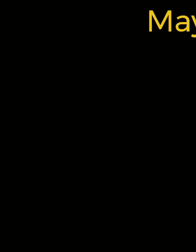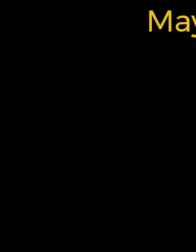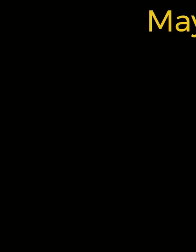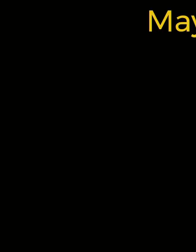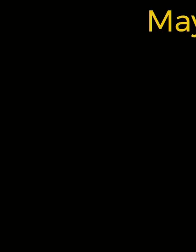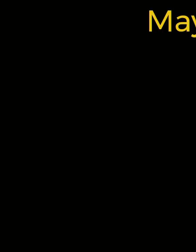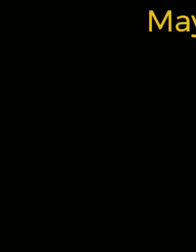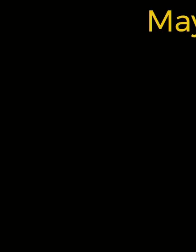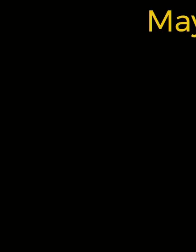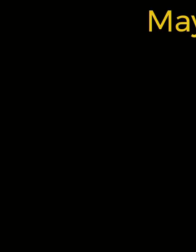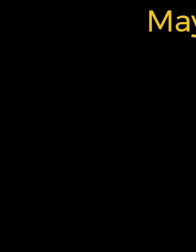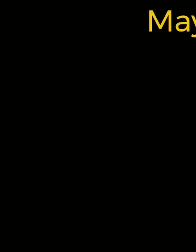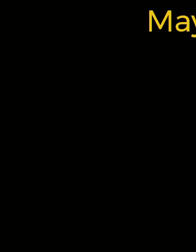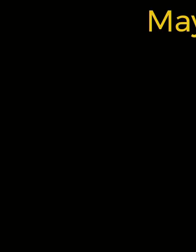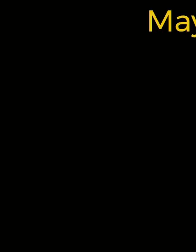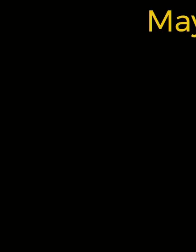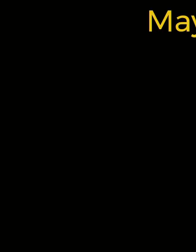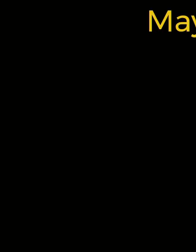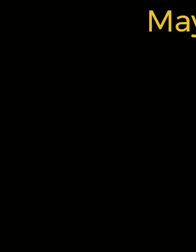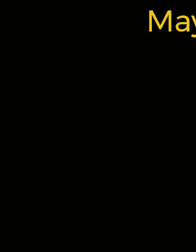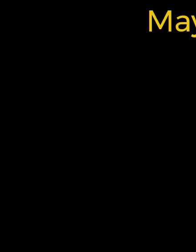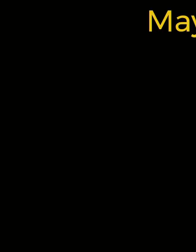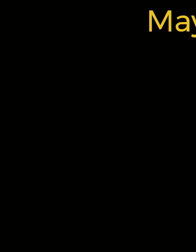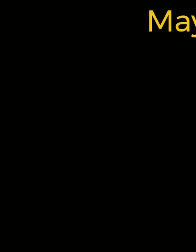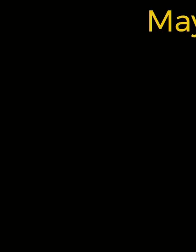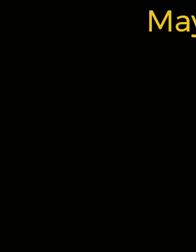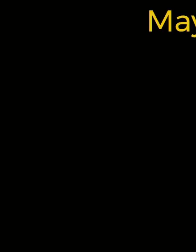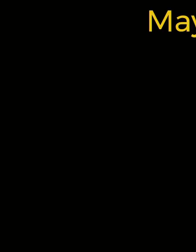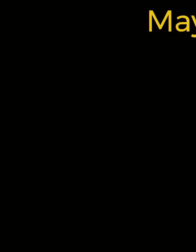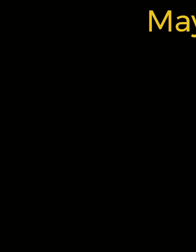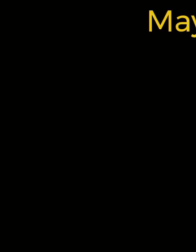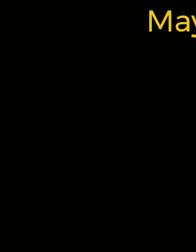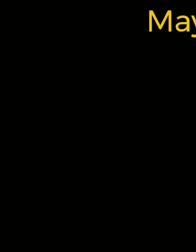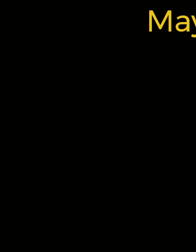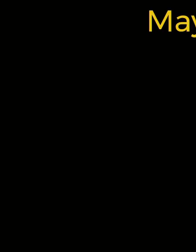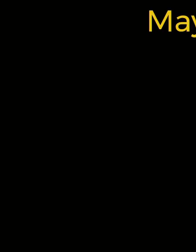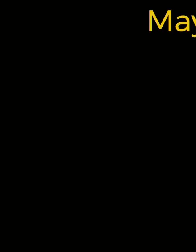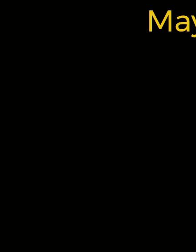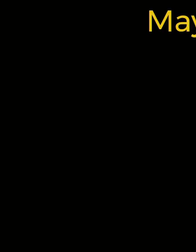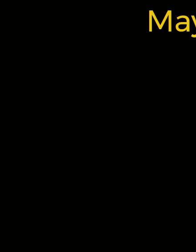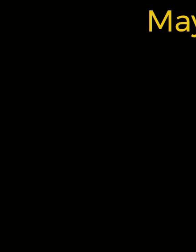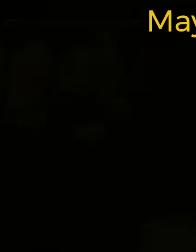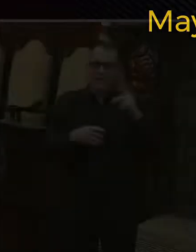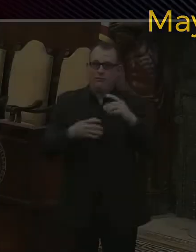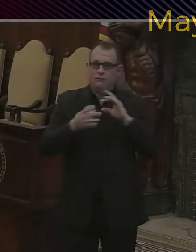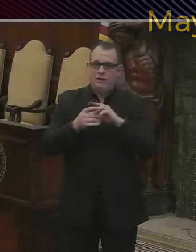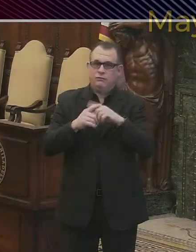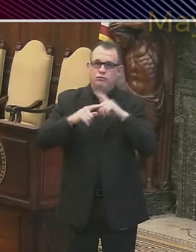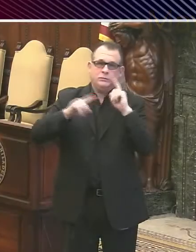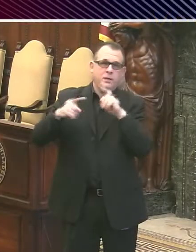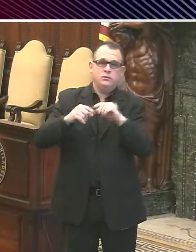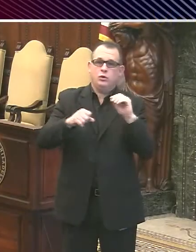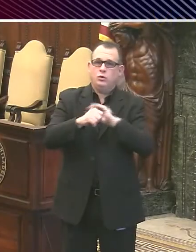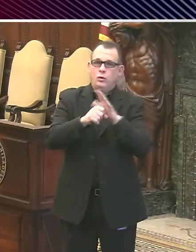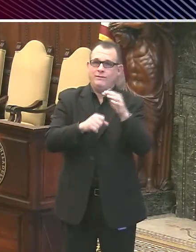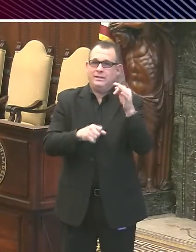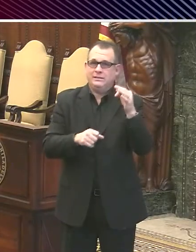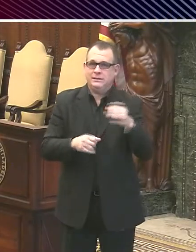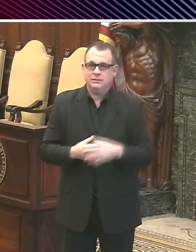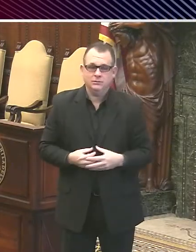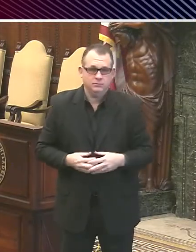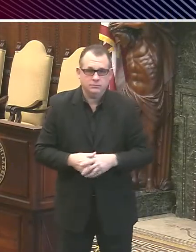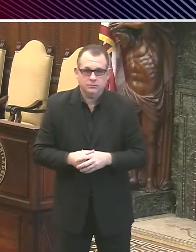Okay, we're going to get started. Thank you for joining us. This is the briefing on the City of Philadelphia's response